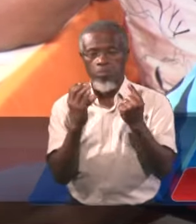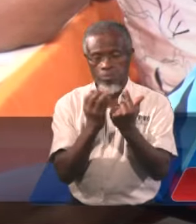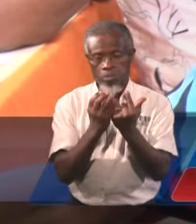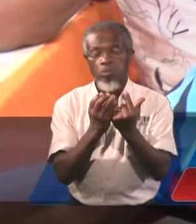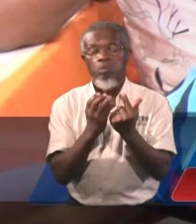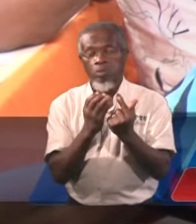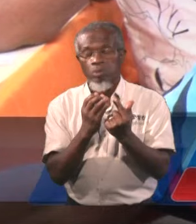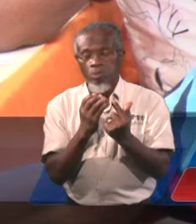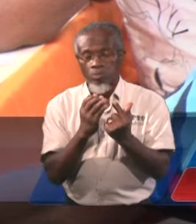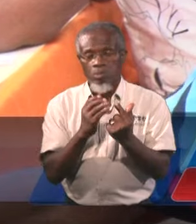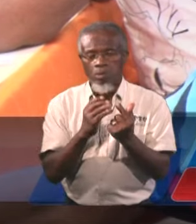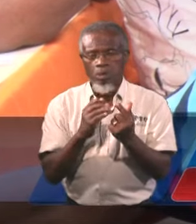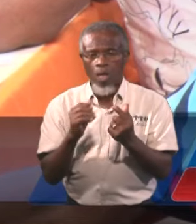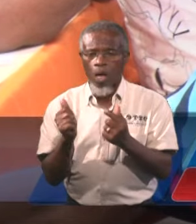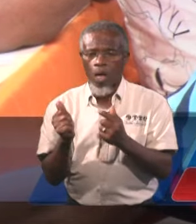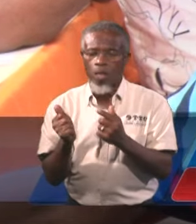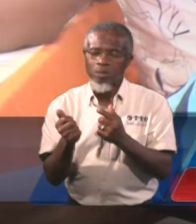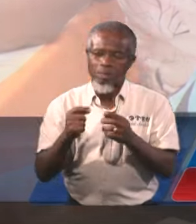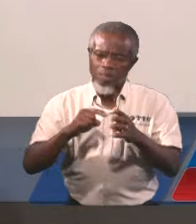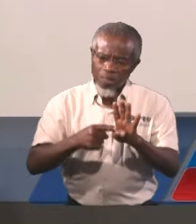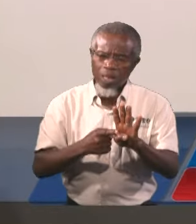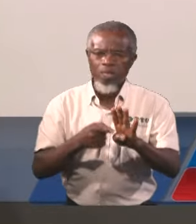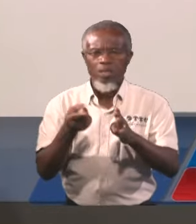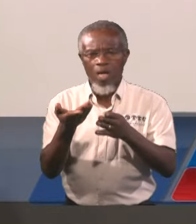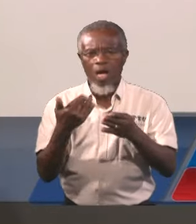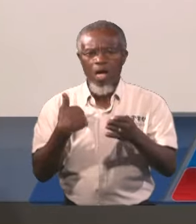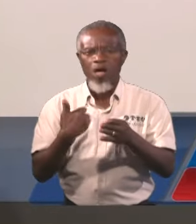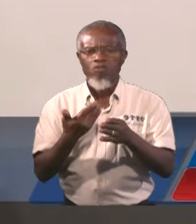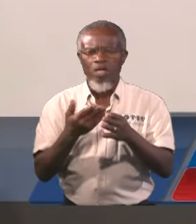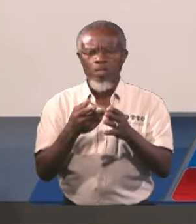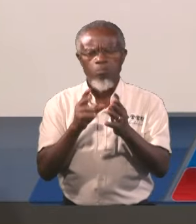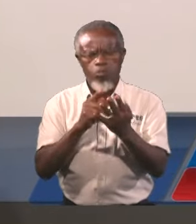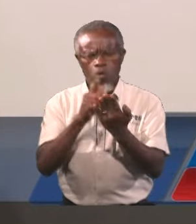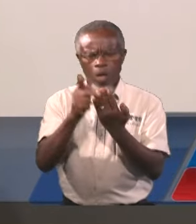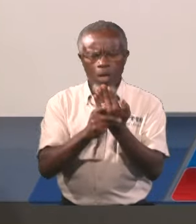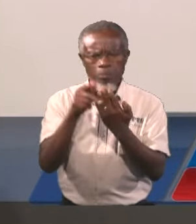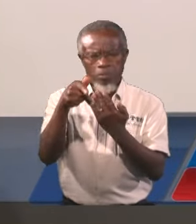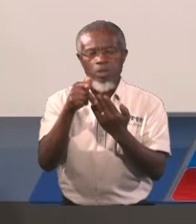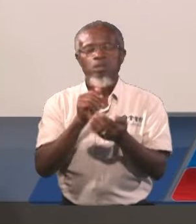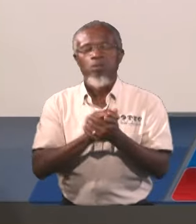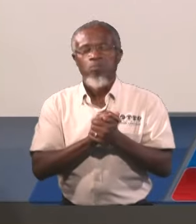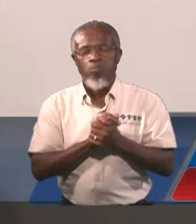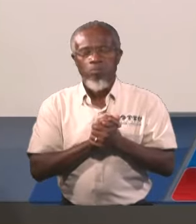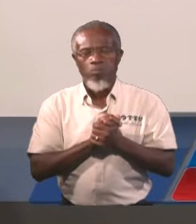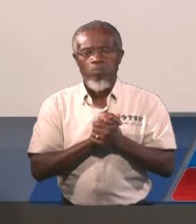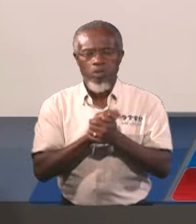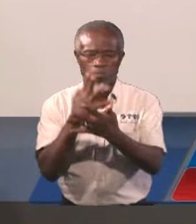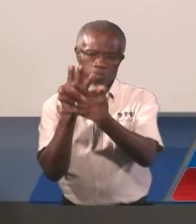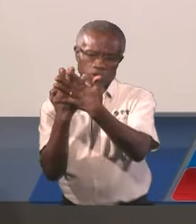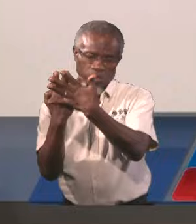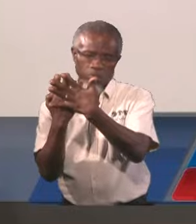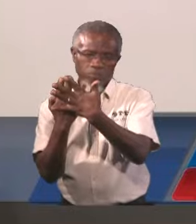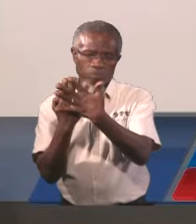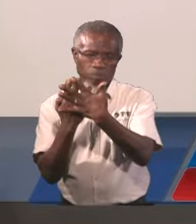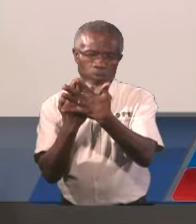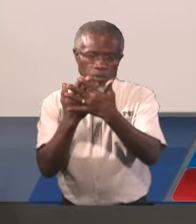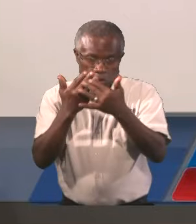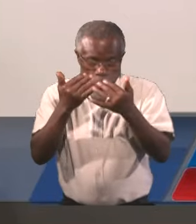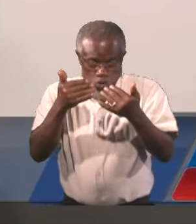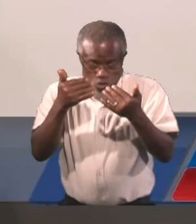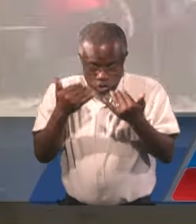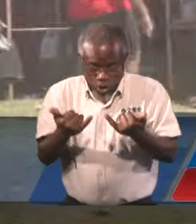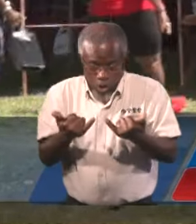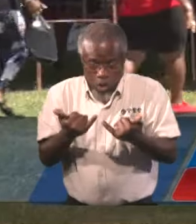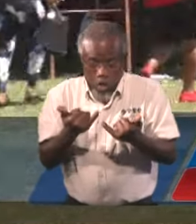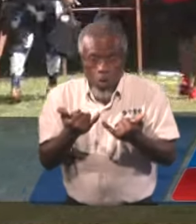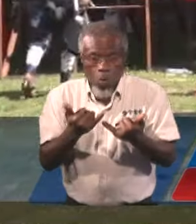restorative justice into the prison service. Meanwhile, Acting Commissioner Deopersad Ramoutar strongly believes that under